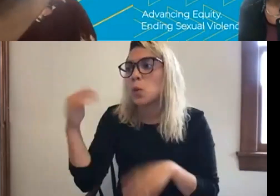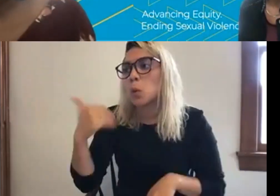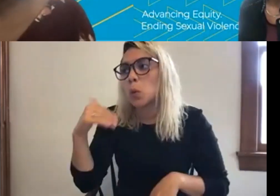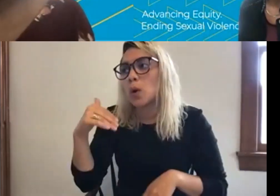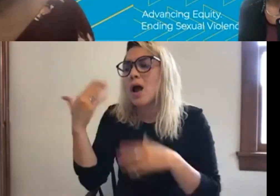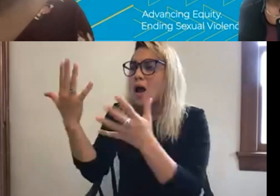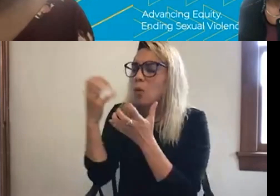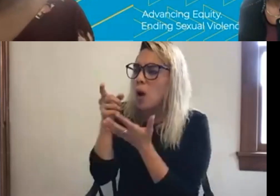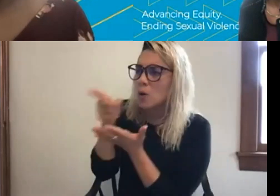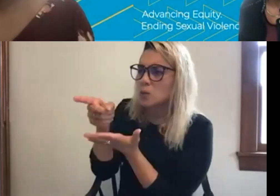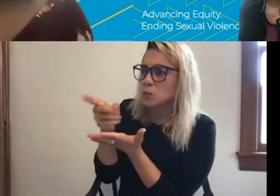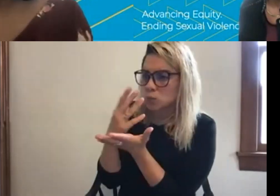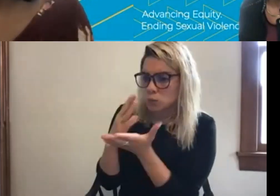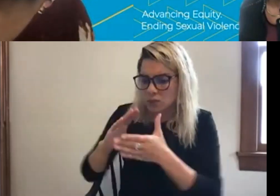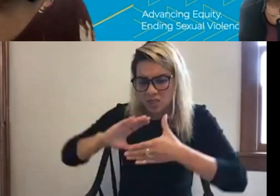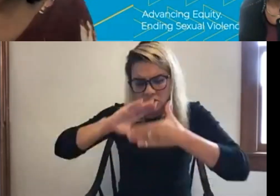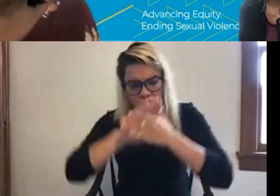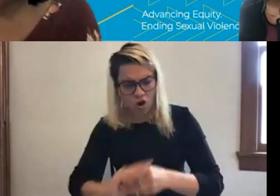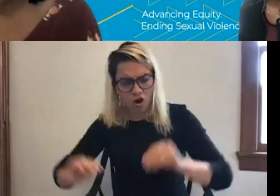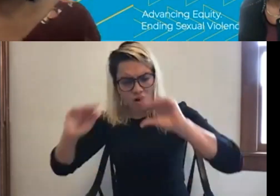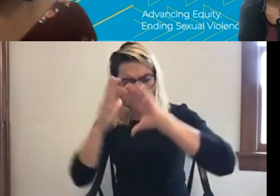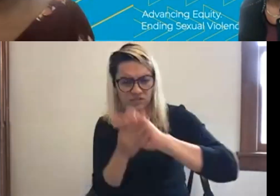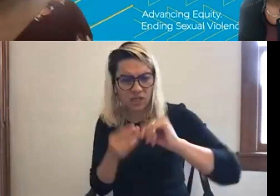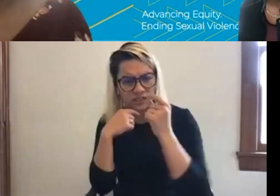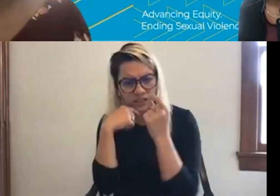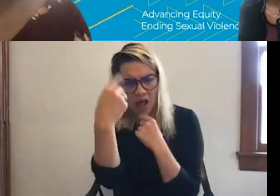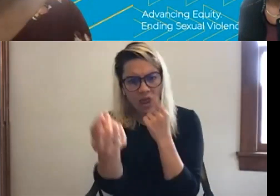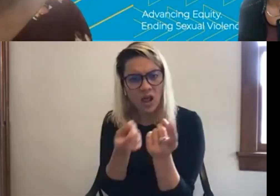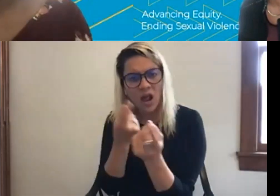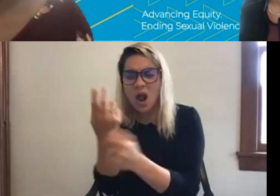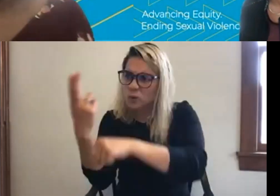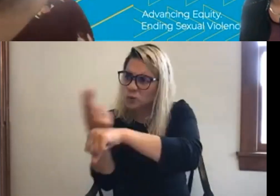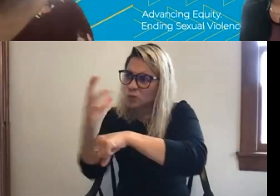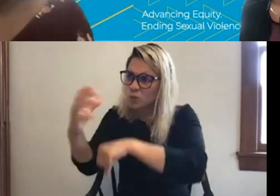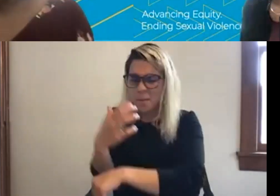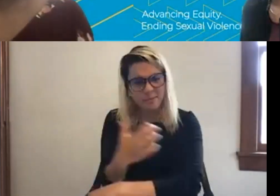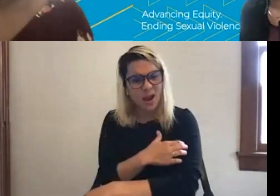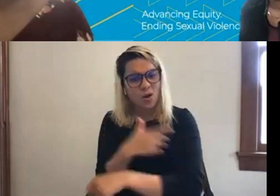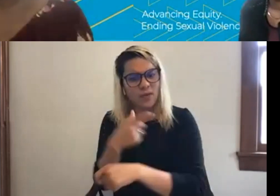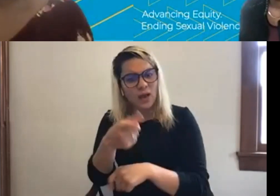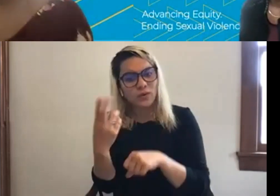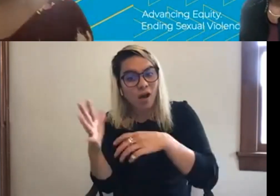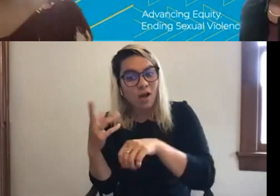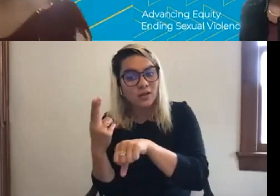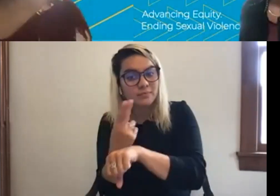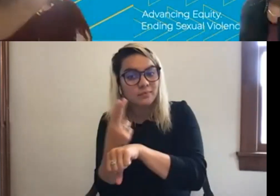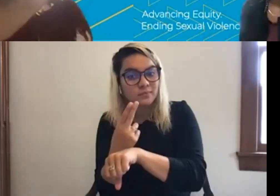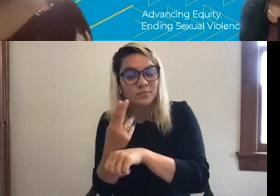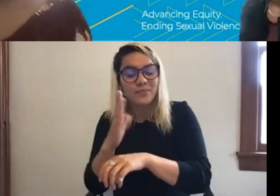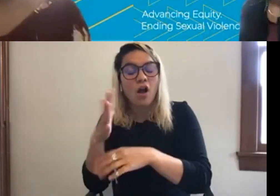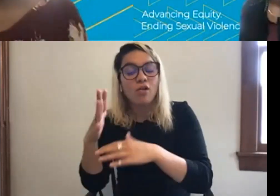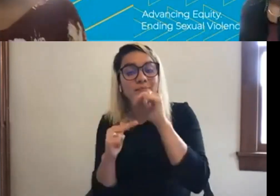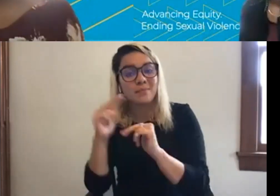experience the power and like actually wield the power that you've built for yourself. And you're creating a